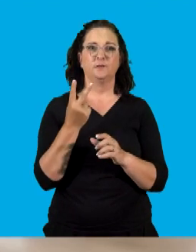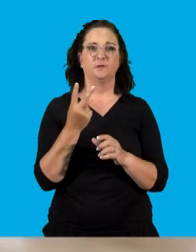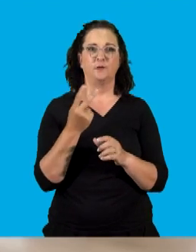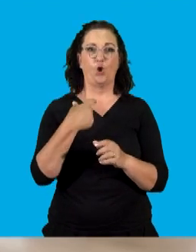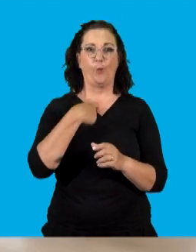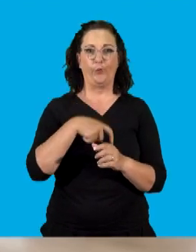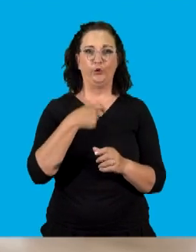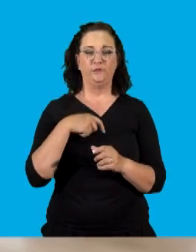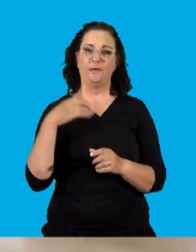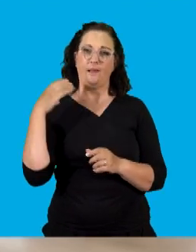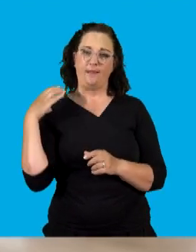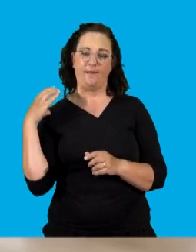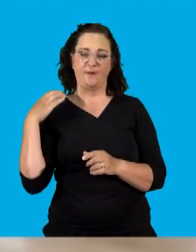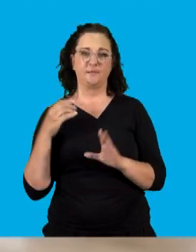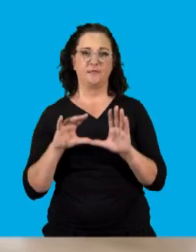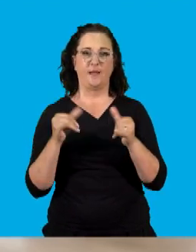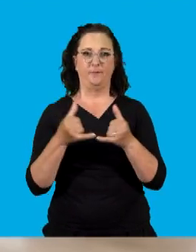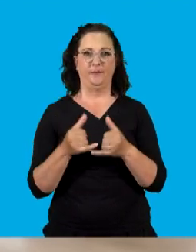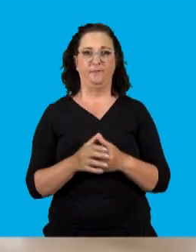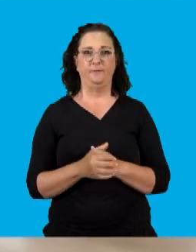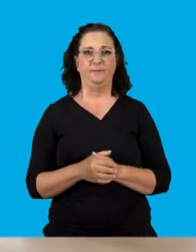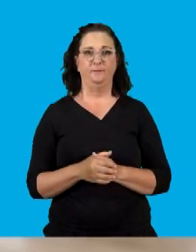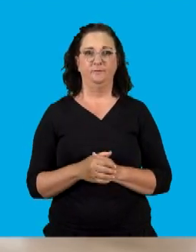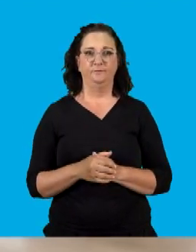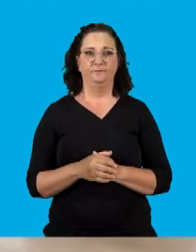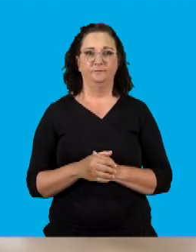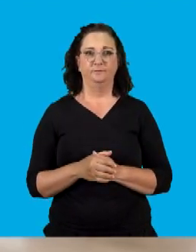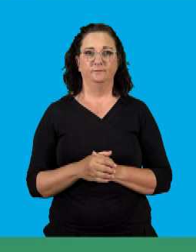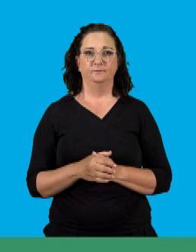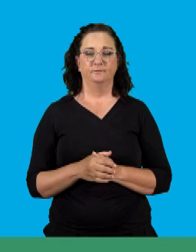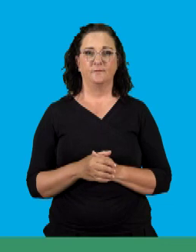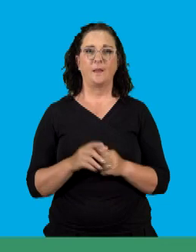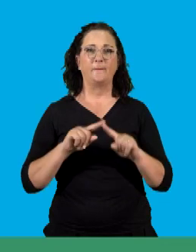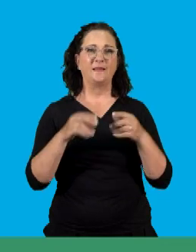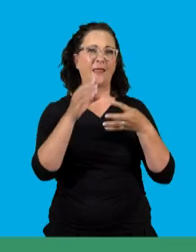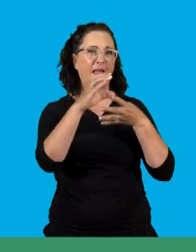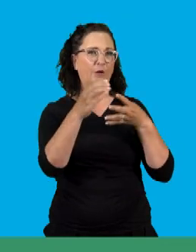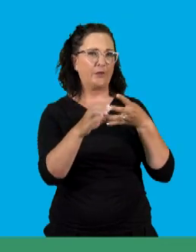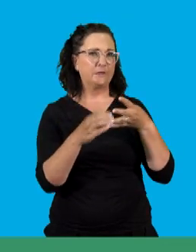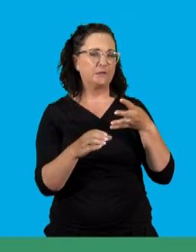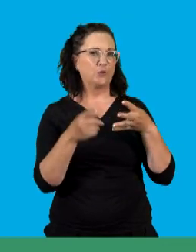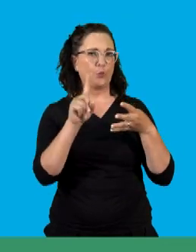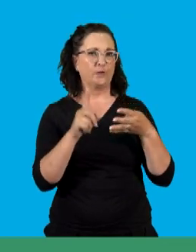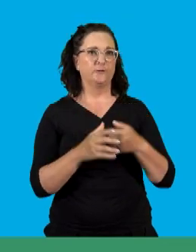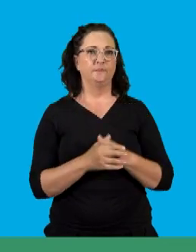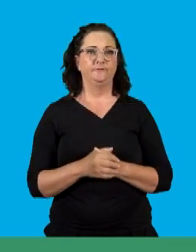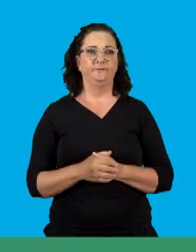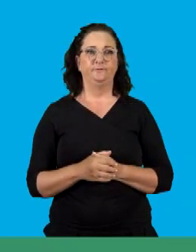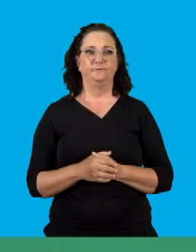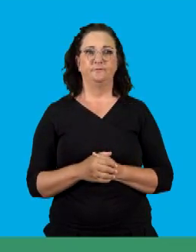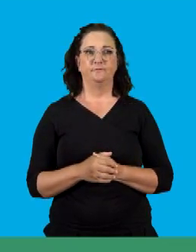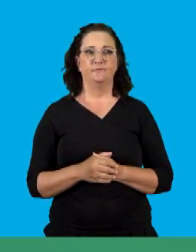it is a personal liability company. Let us look at the characteristics of a personal liability